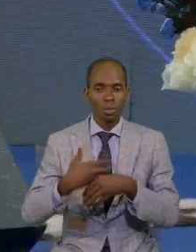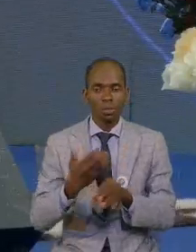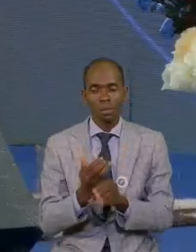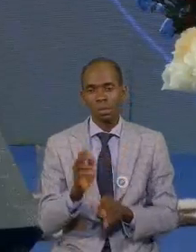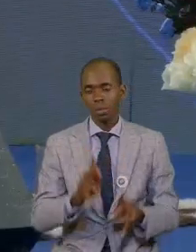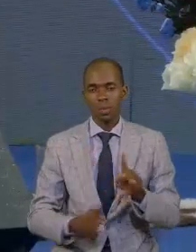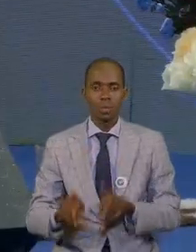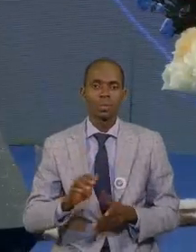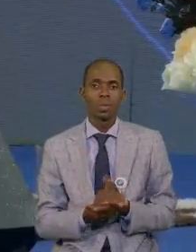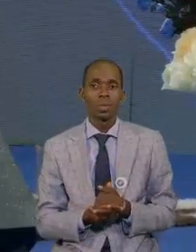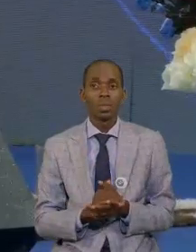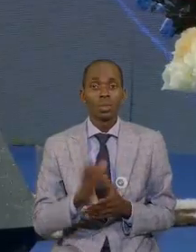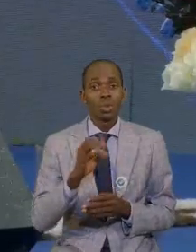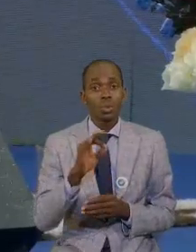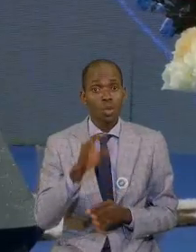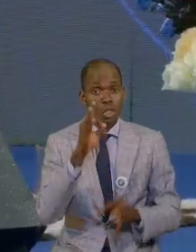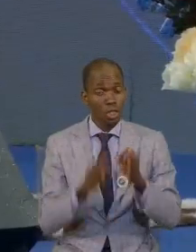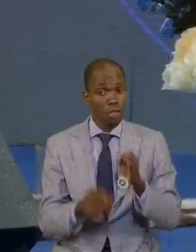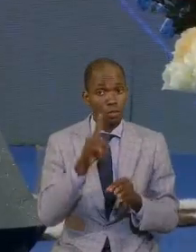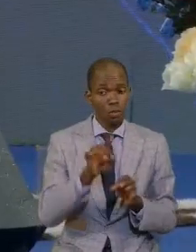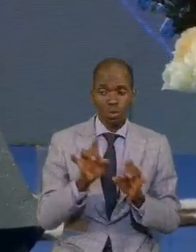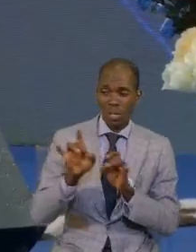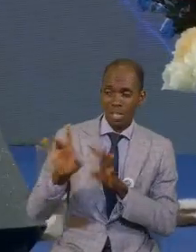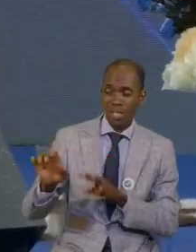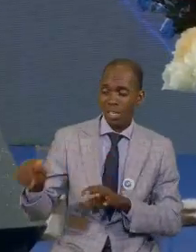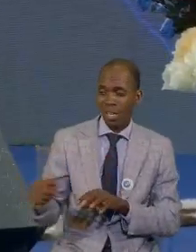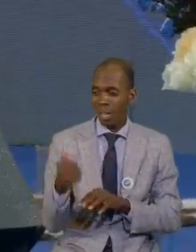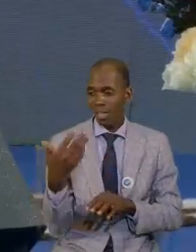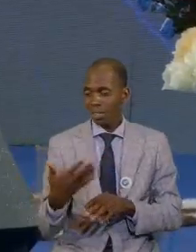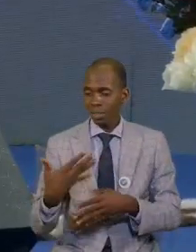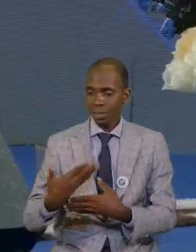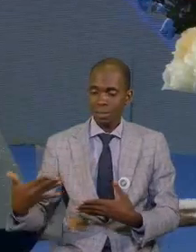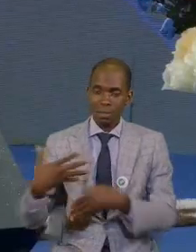So if you hate any creature of God,